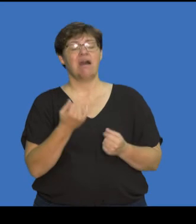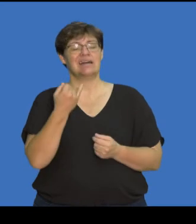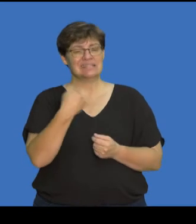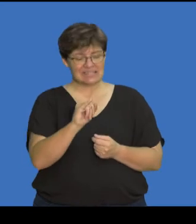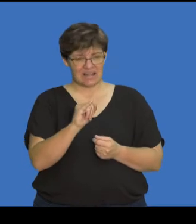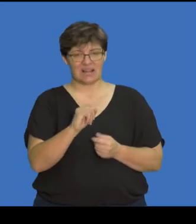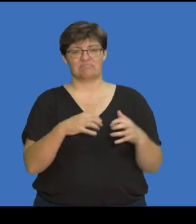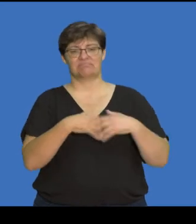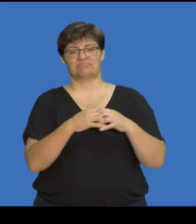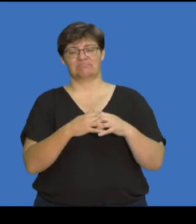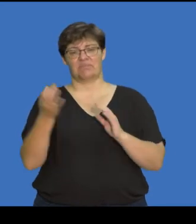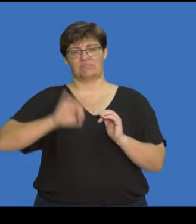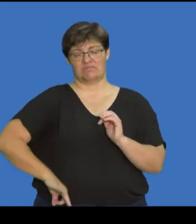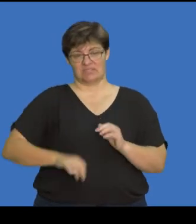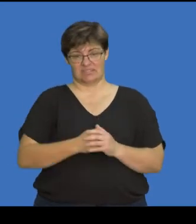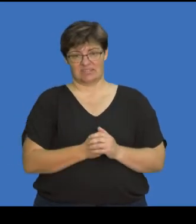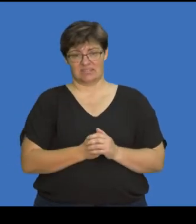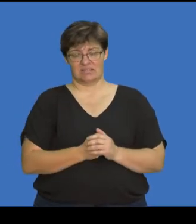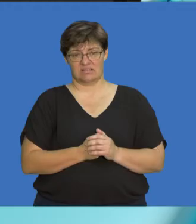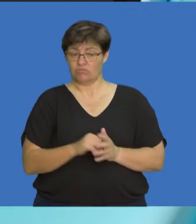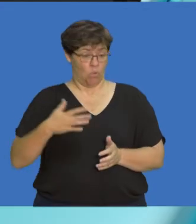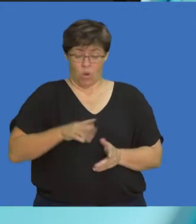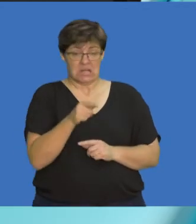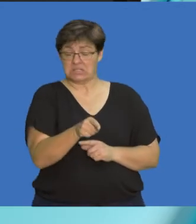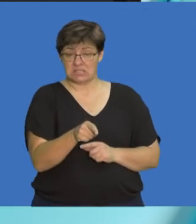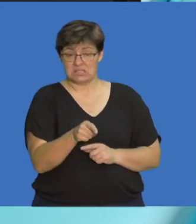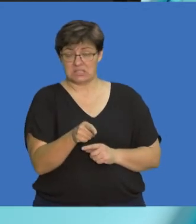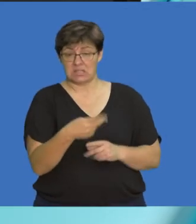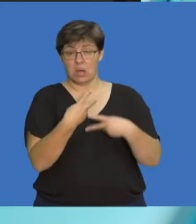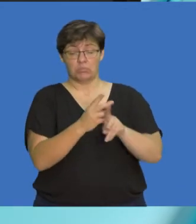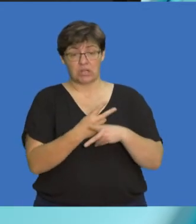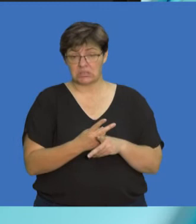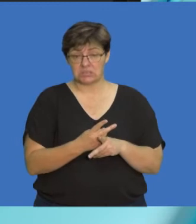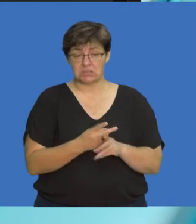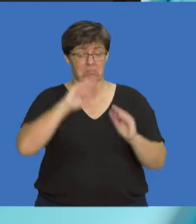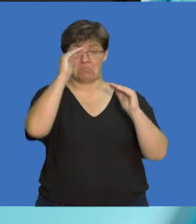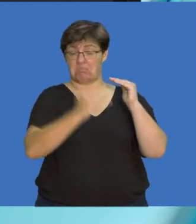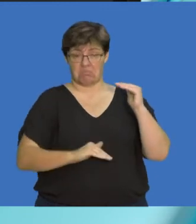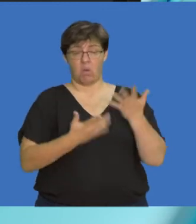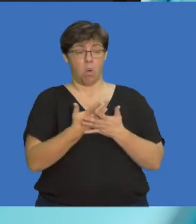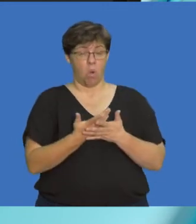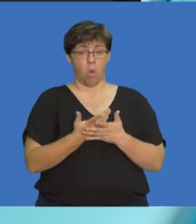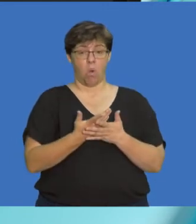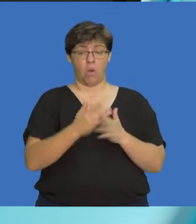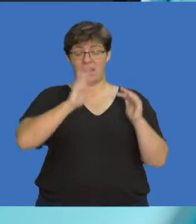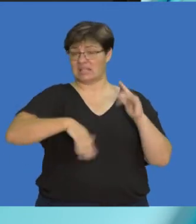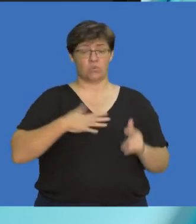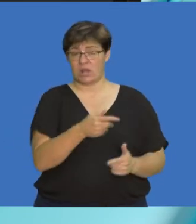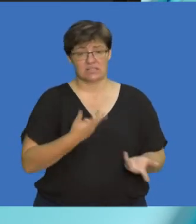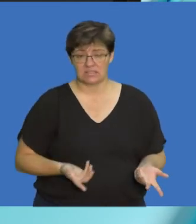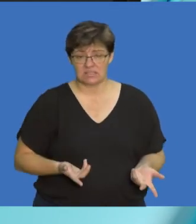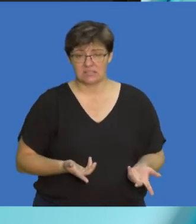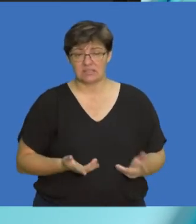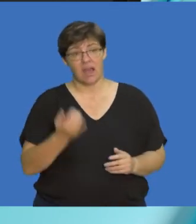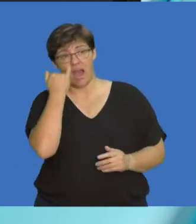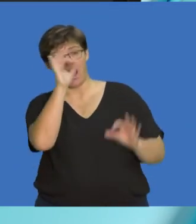making a profit. Obviously, they don't want the situation for production to reduce or to drop. In fact, the ideal would